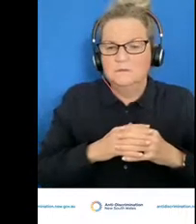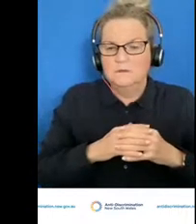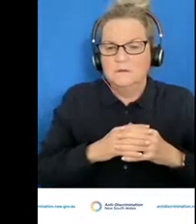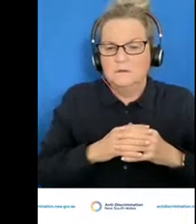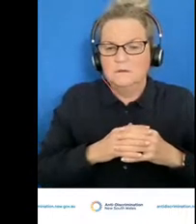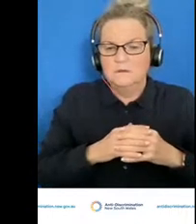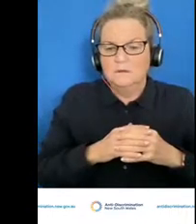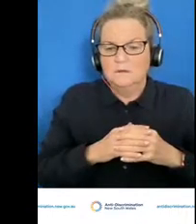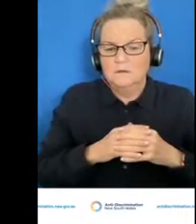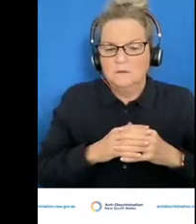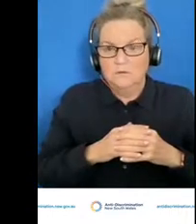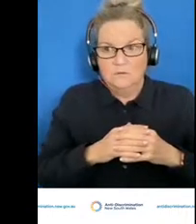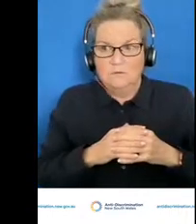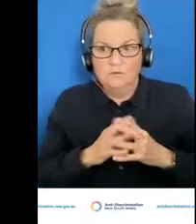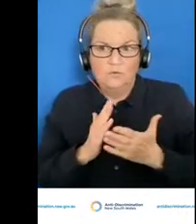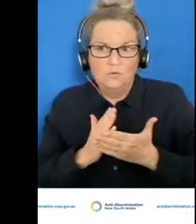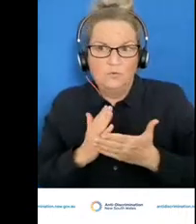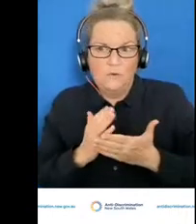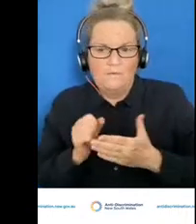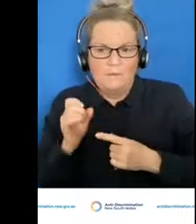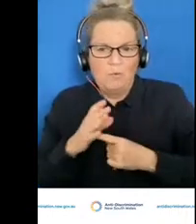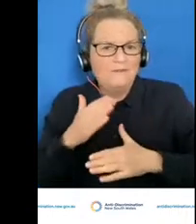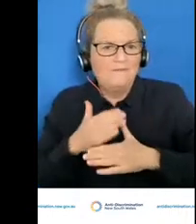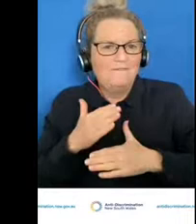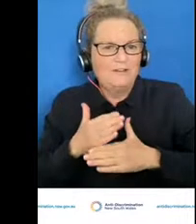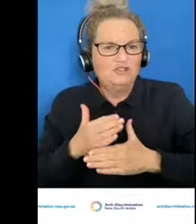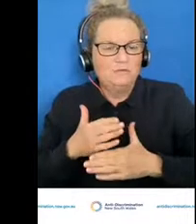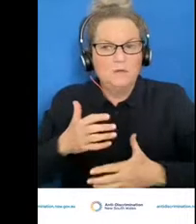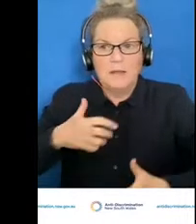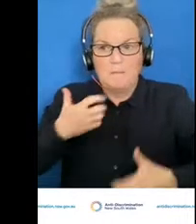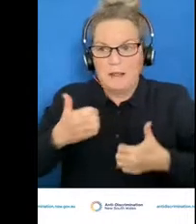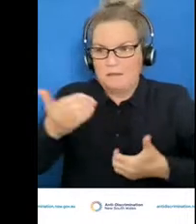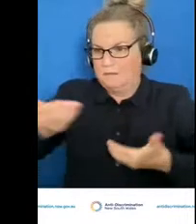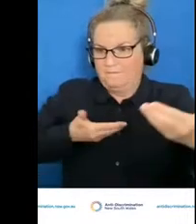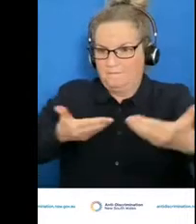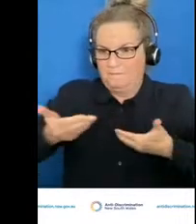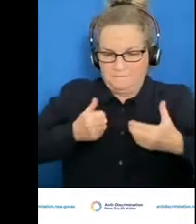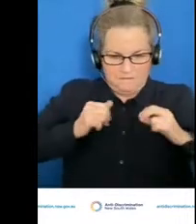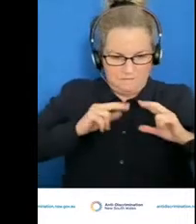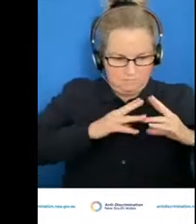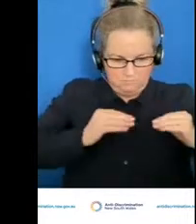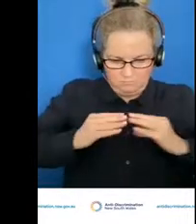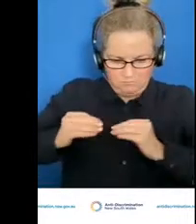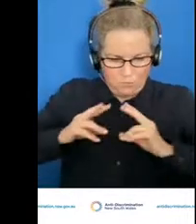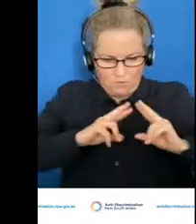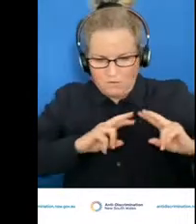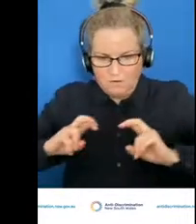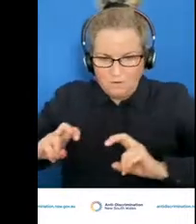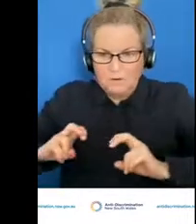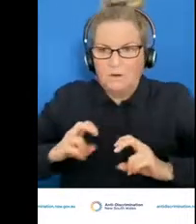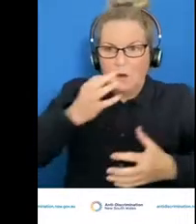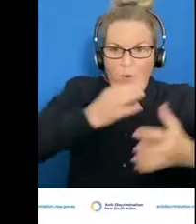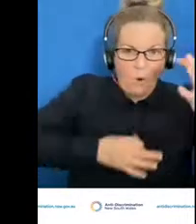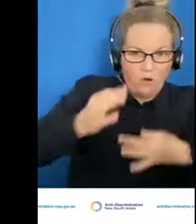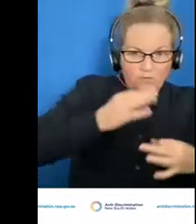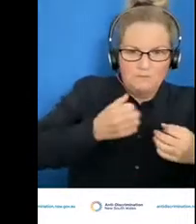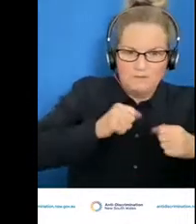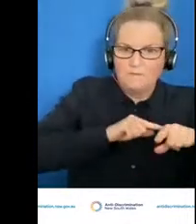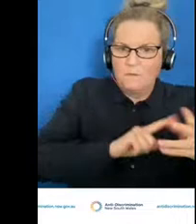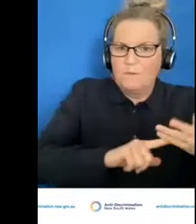have in dealing with complaints and inquiries, we also, though, have a statutory